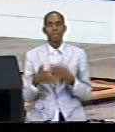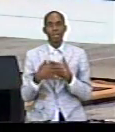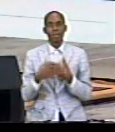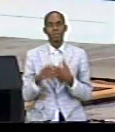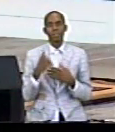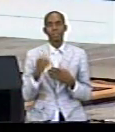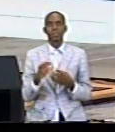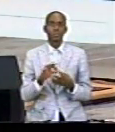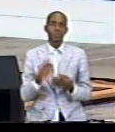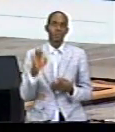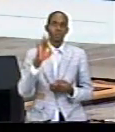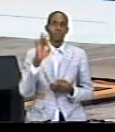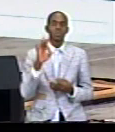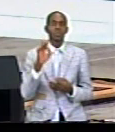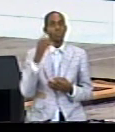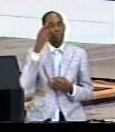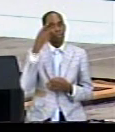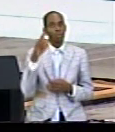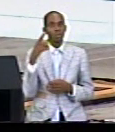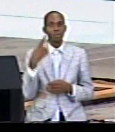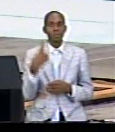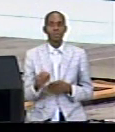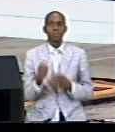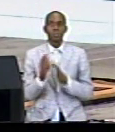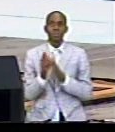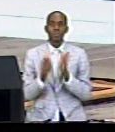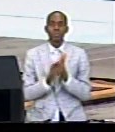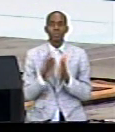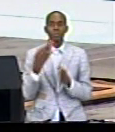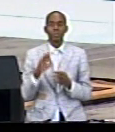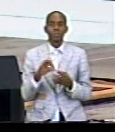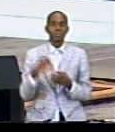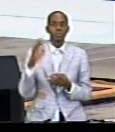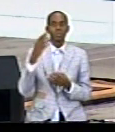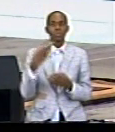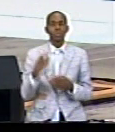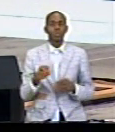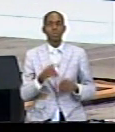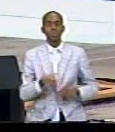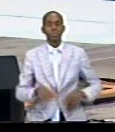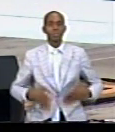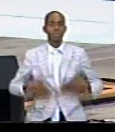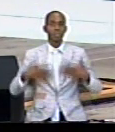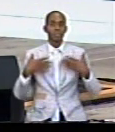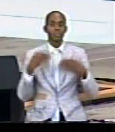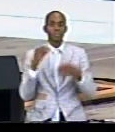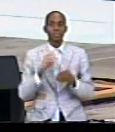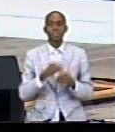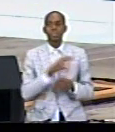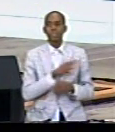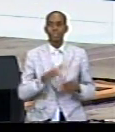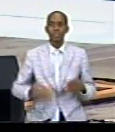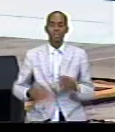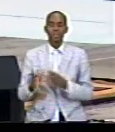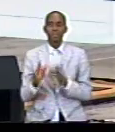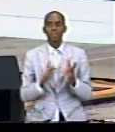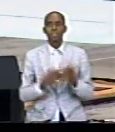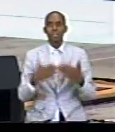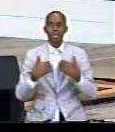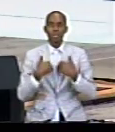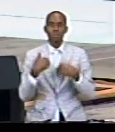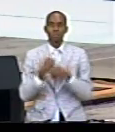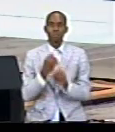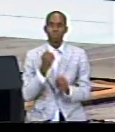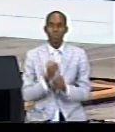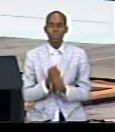the Spirit. For the law of the Spirit of life in Christ Jesus has